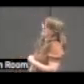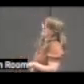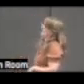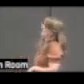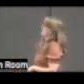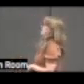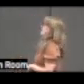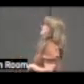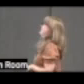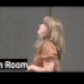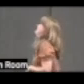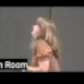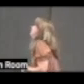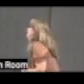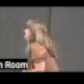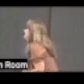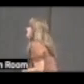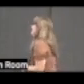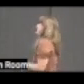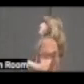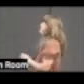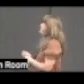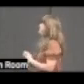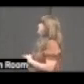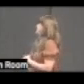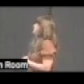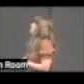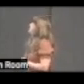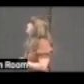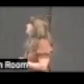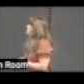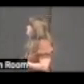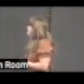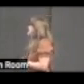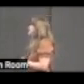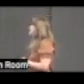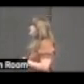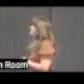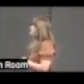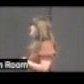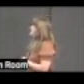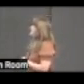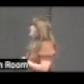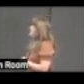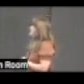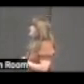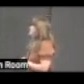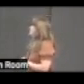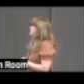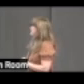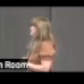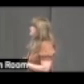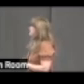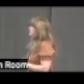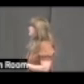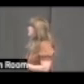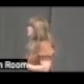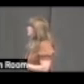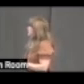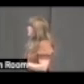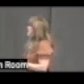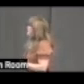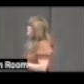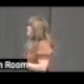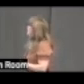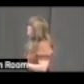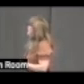happy I had to put that picture in there. So, you'll see that I'm not that professional some of the times.